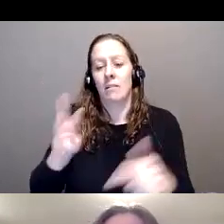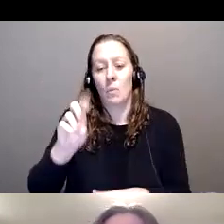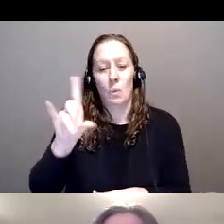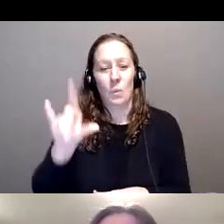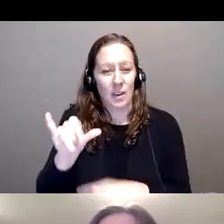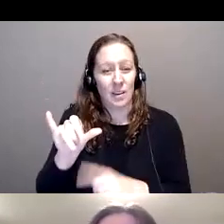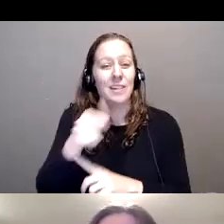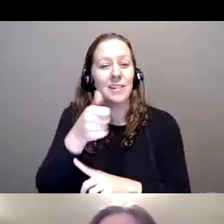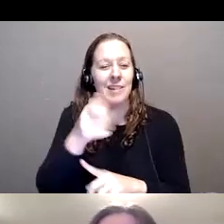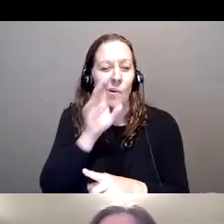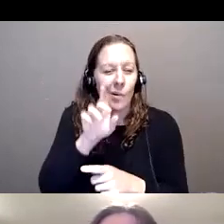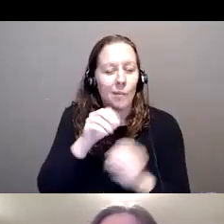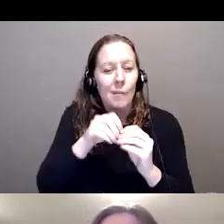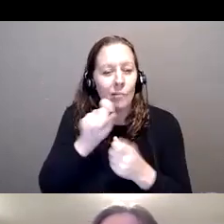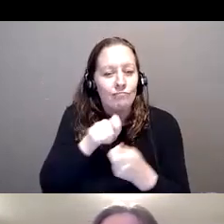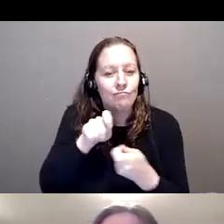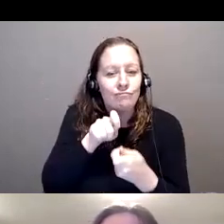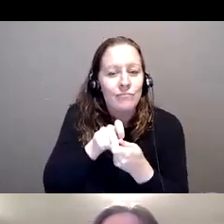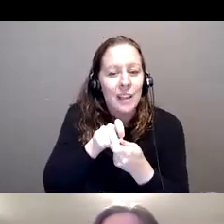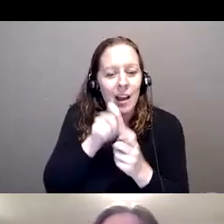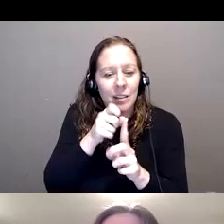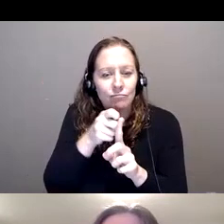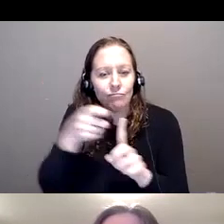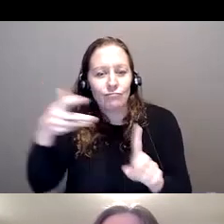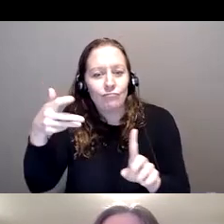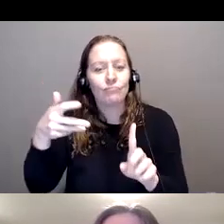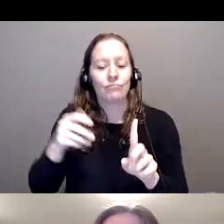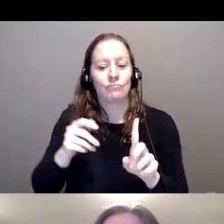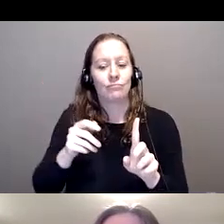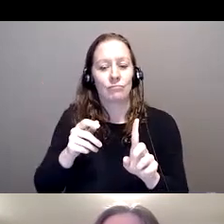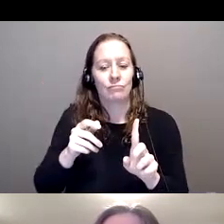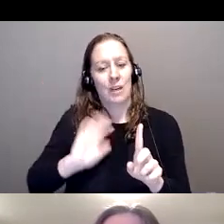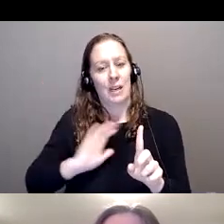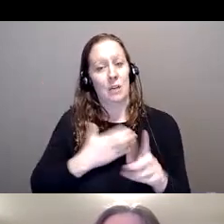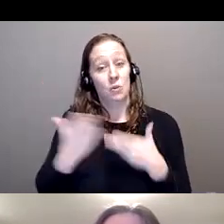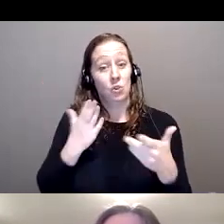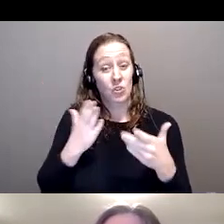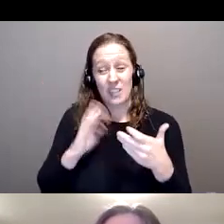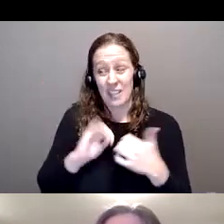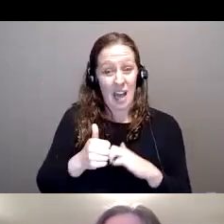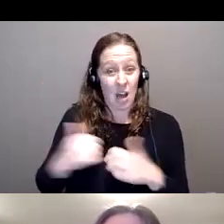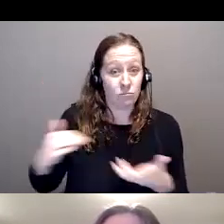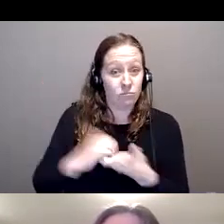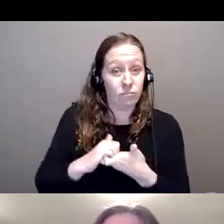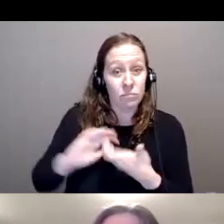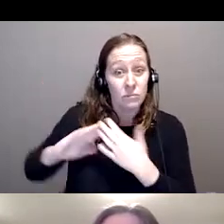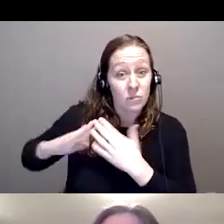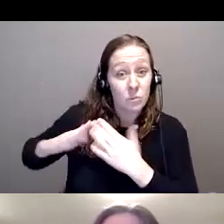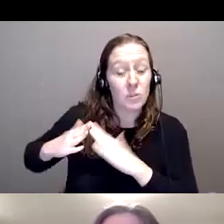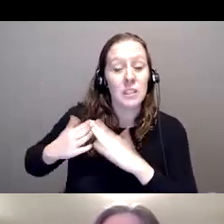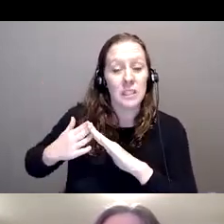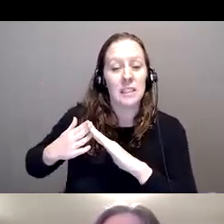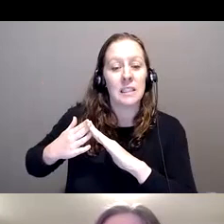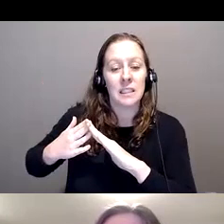the details of, exactly how our service works with community, and we can give you that sort of